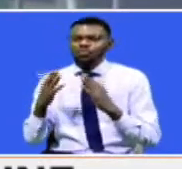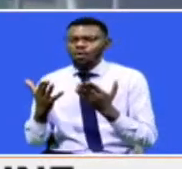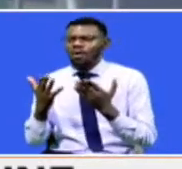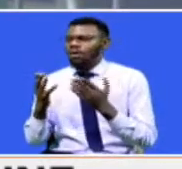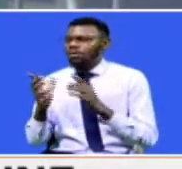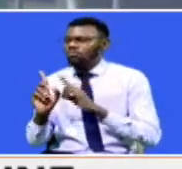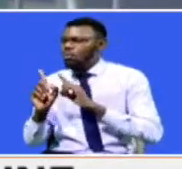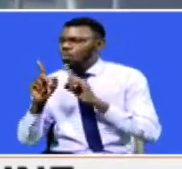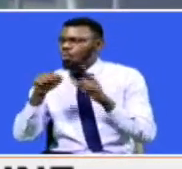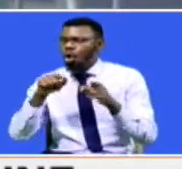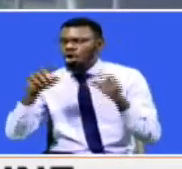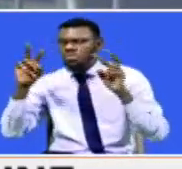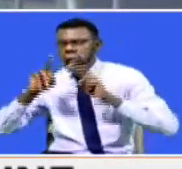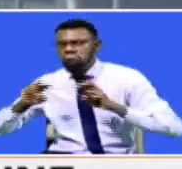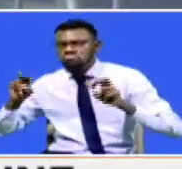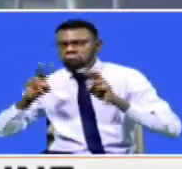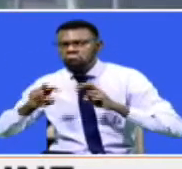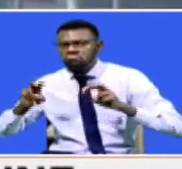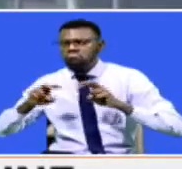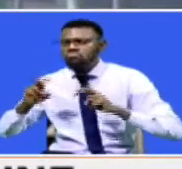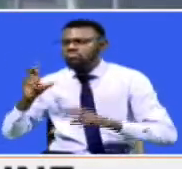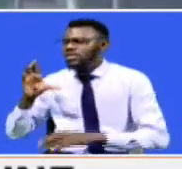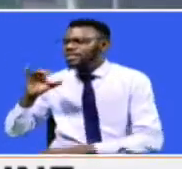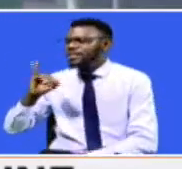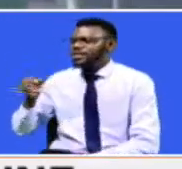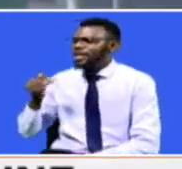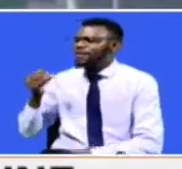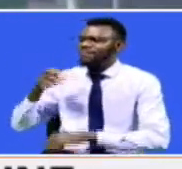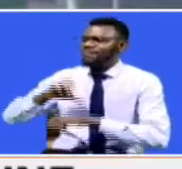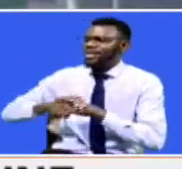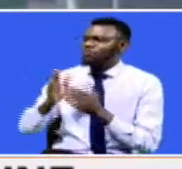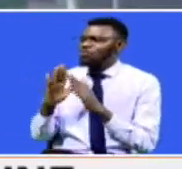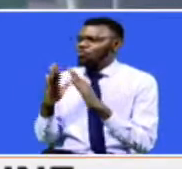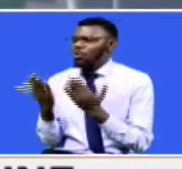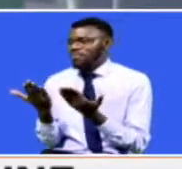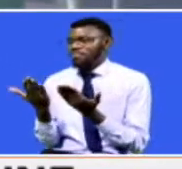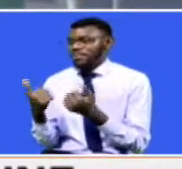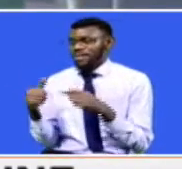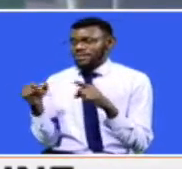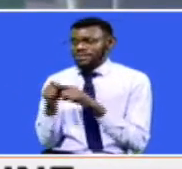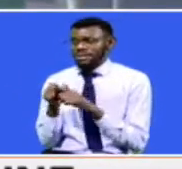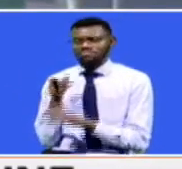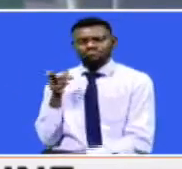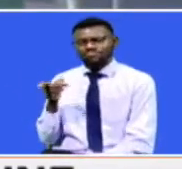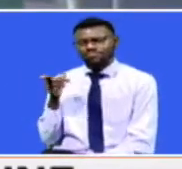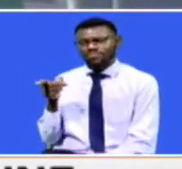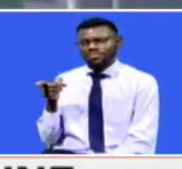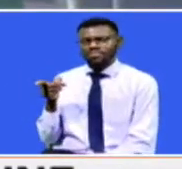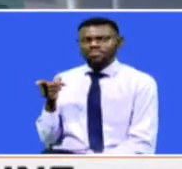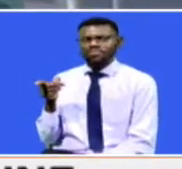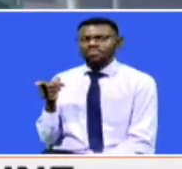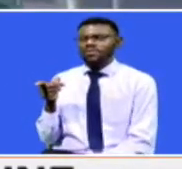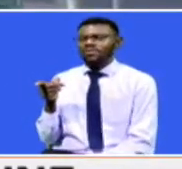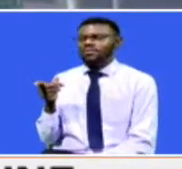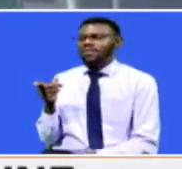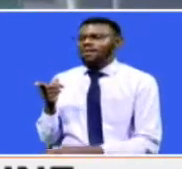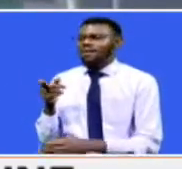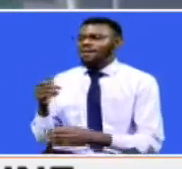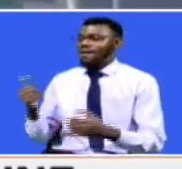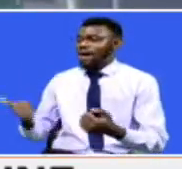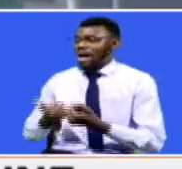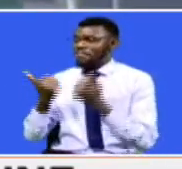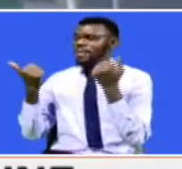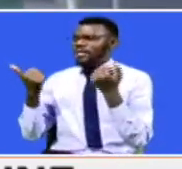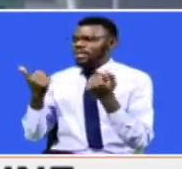assess what it is that the CJ had received, right? And the trick about this particular aspect is, if indeed